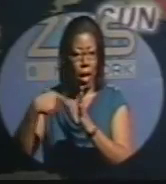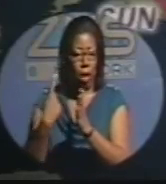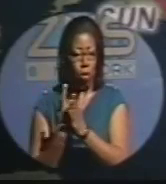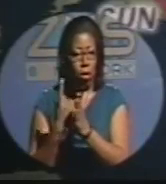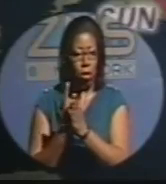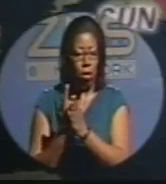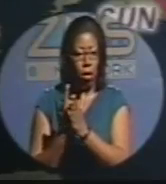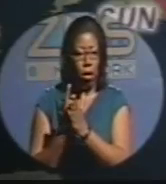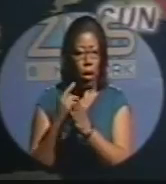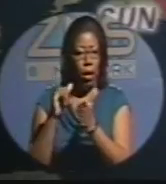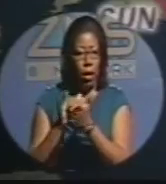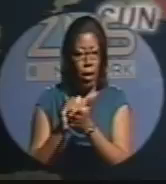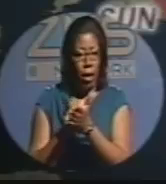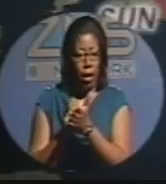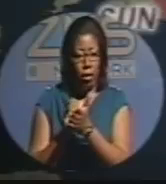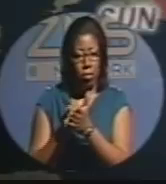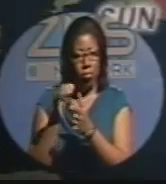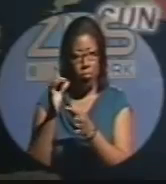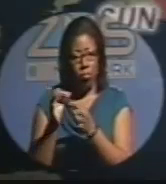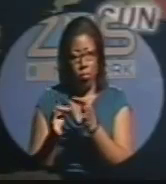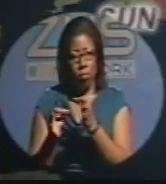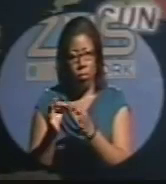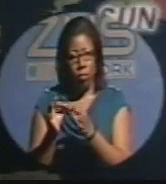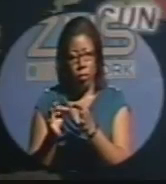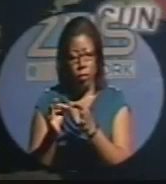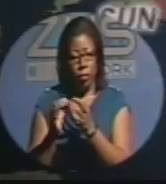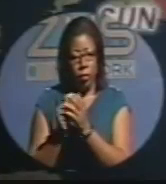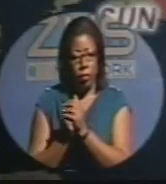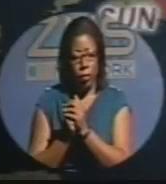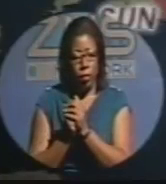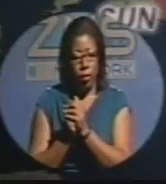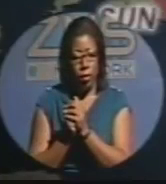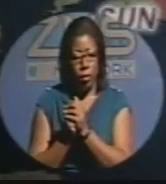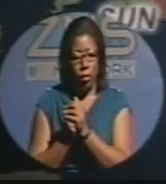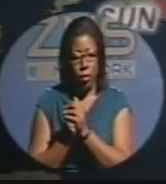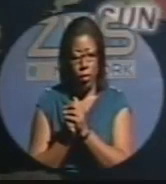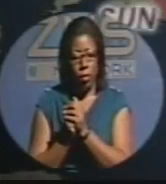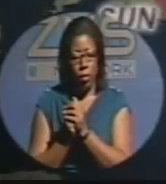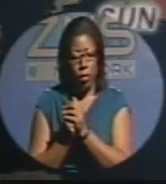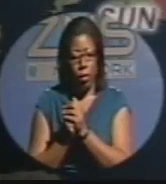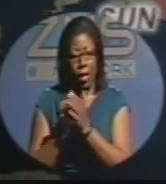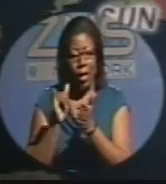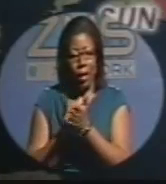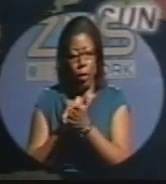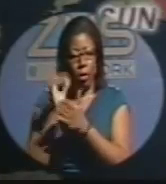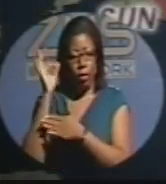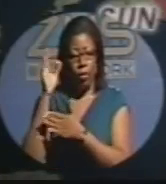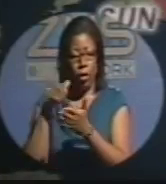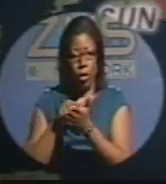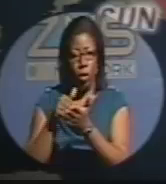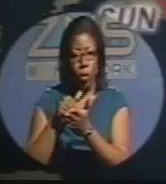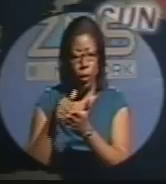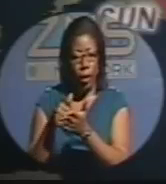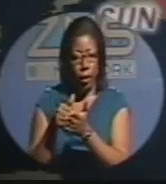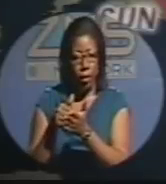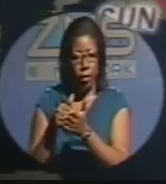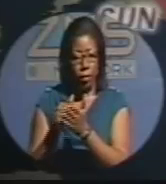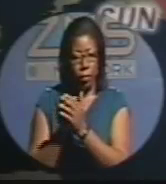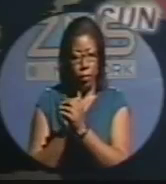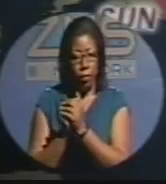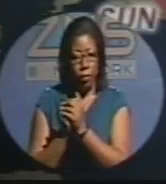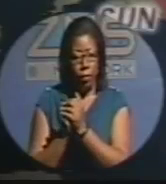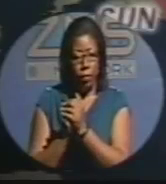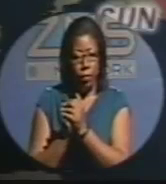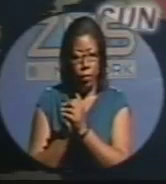too is certainly good news. Hence, when it interacts with the landmass, the mountainous terrain, that will further weaken it a bit, so it looks as though it's going to spend its entire